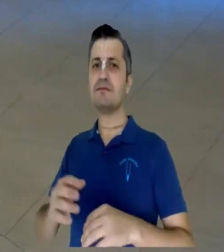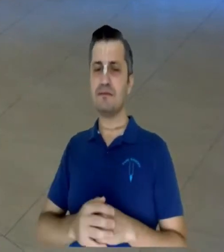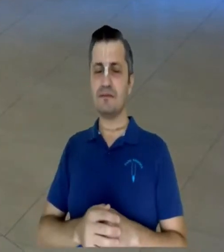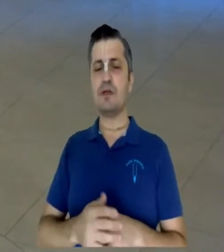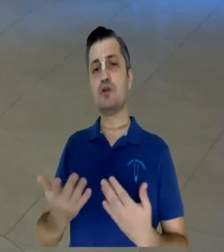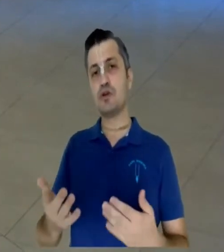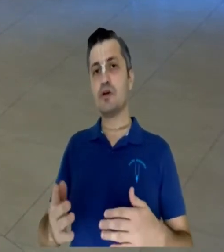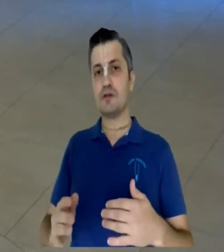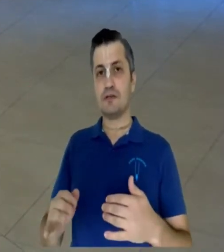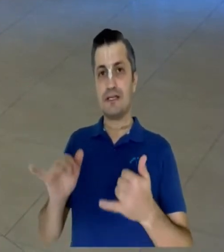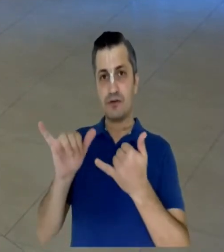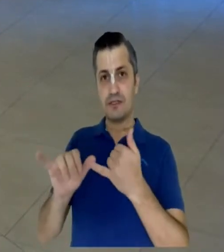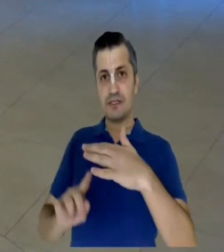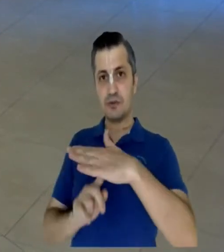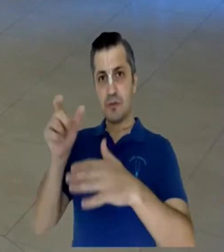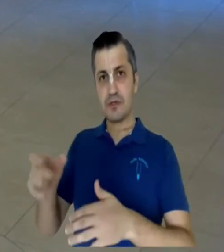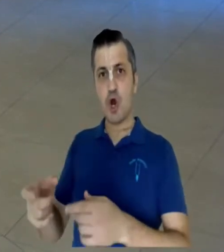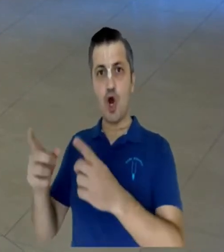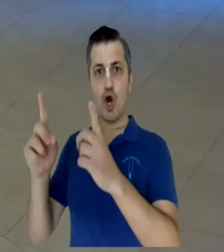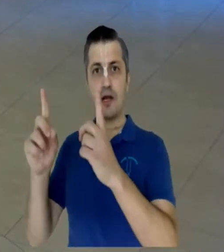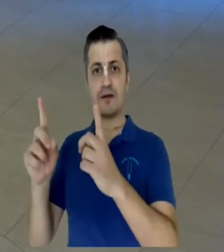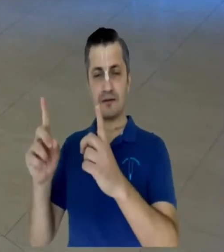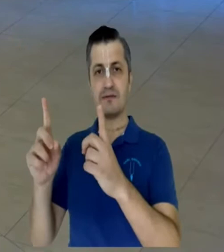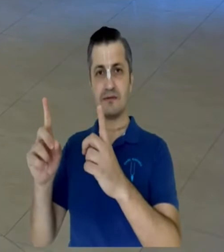He has no actual